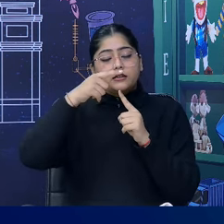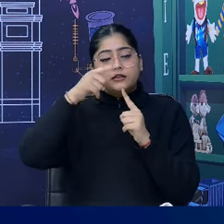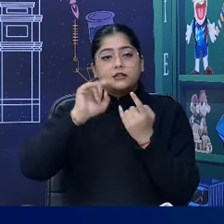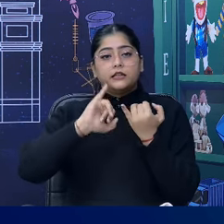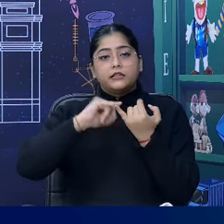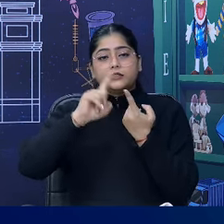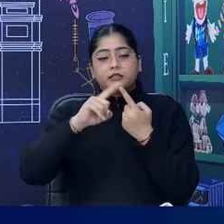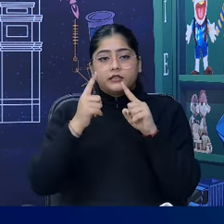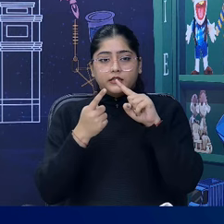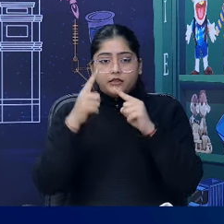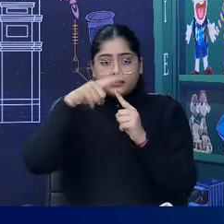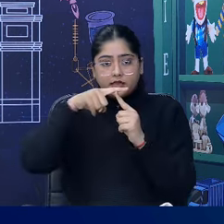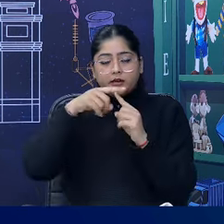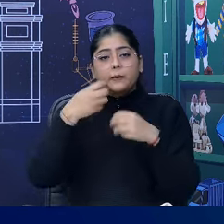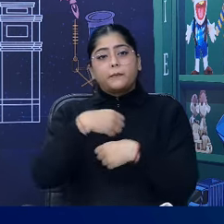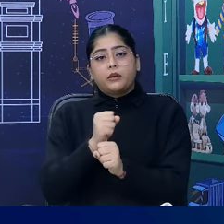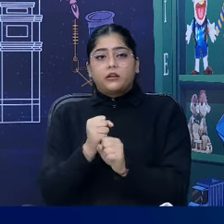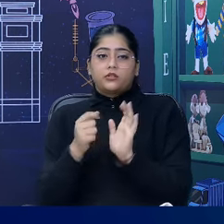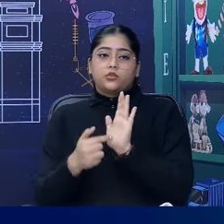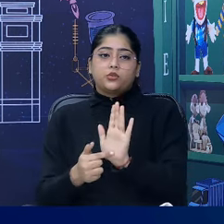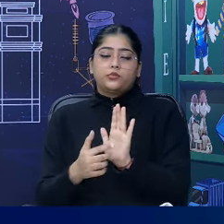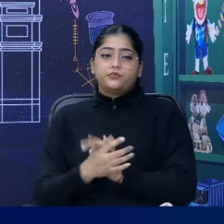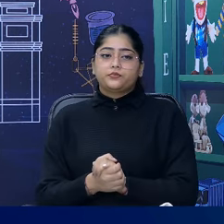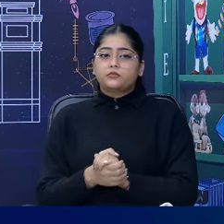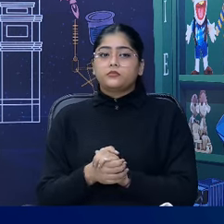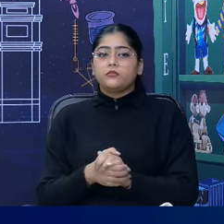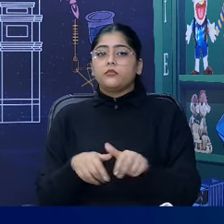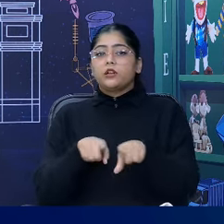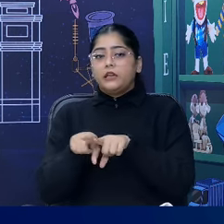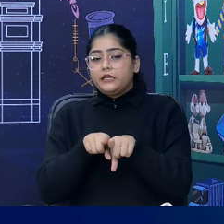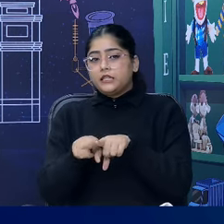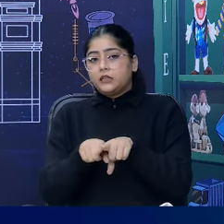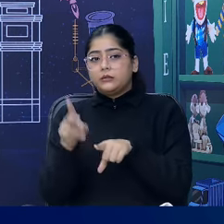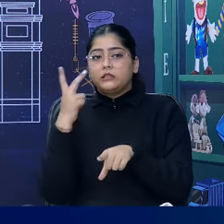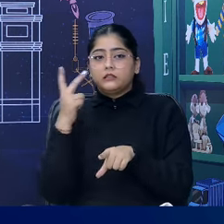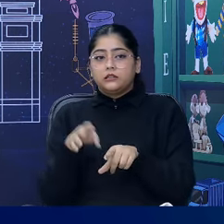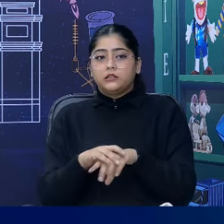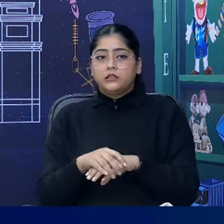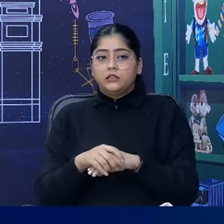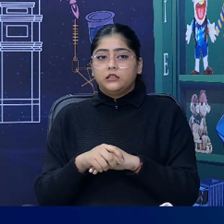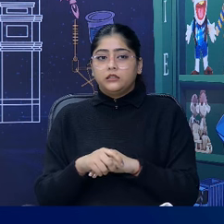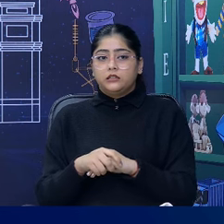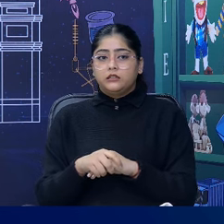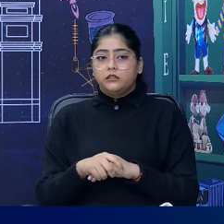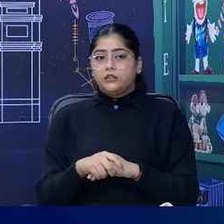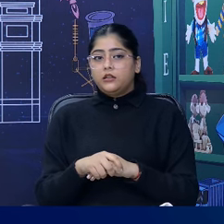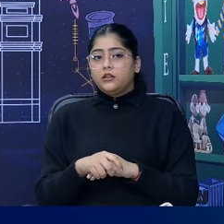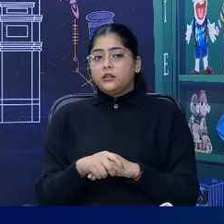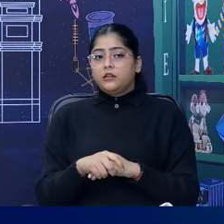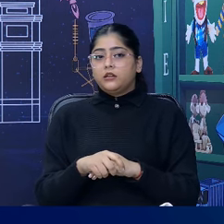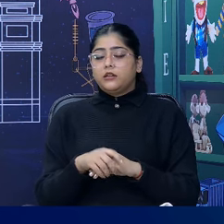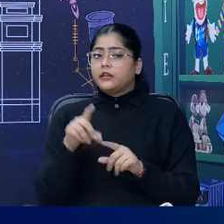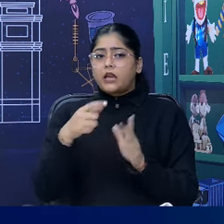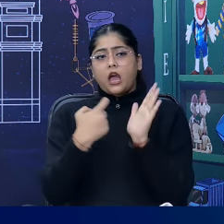just focus on my cardboard and just you will find I'll write these two sets in set builder form. This is